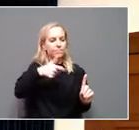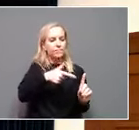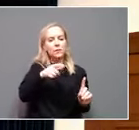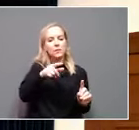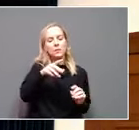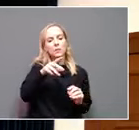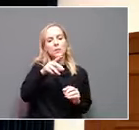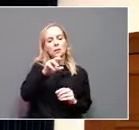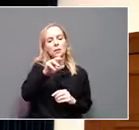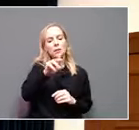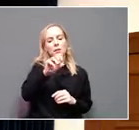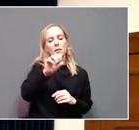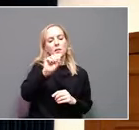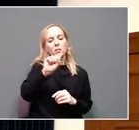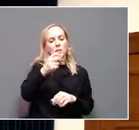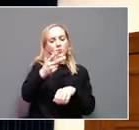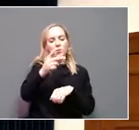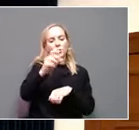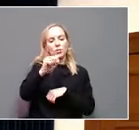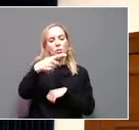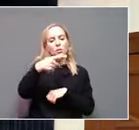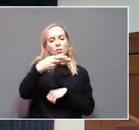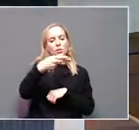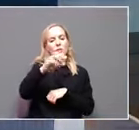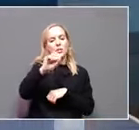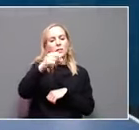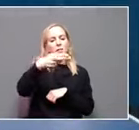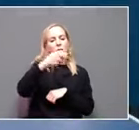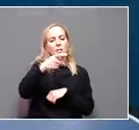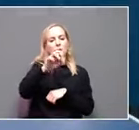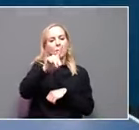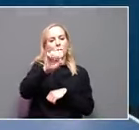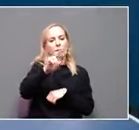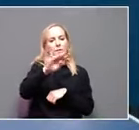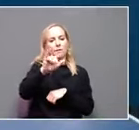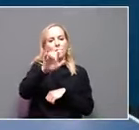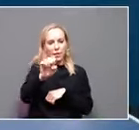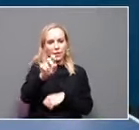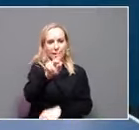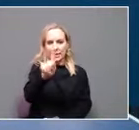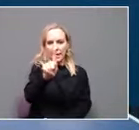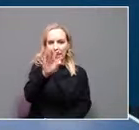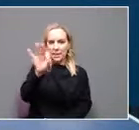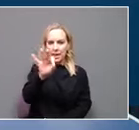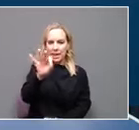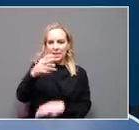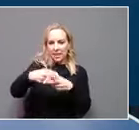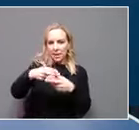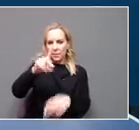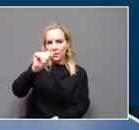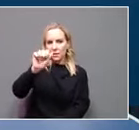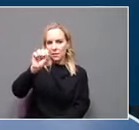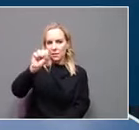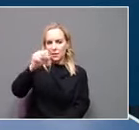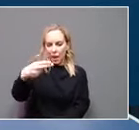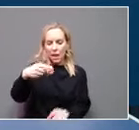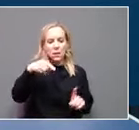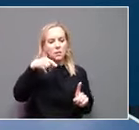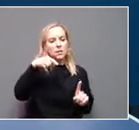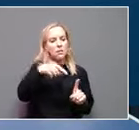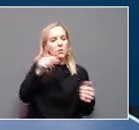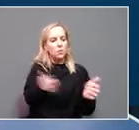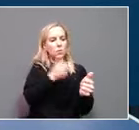duty. Shepherdsville K-9 Officer Dash was assisting Lebanon Junction Police in pursuit of a shoplifting suspect